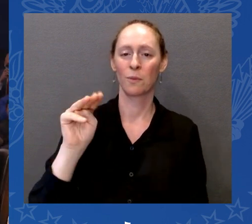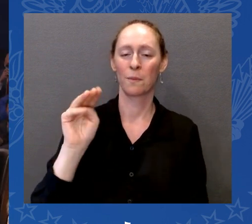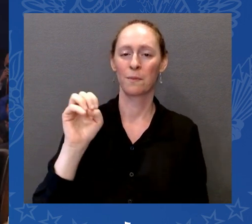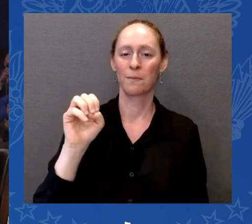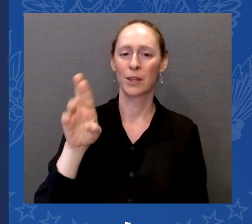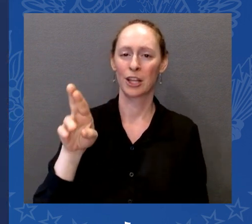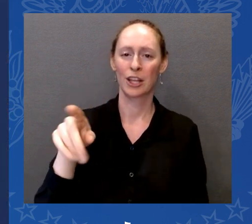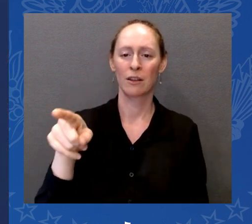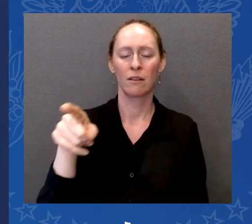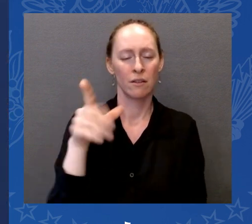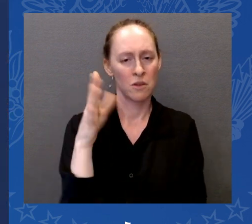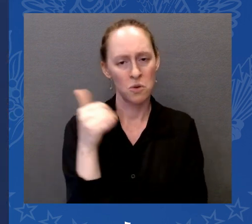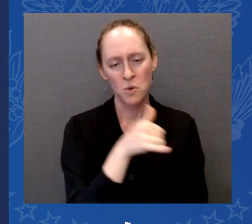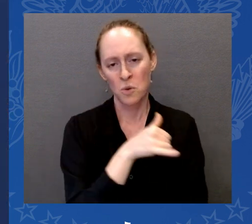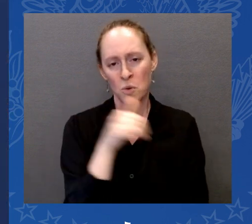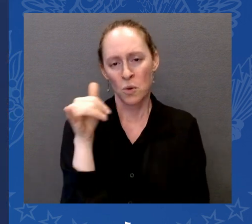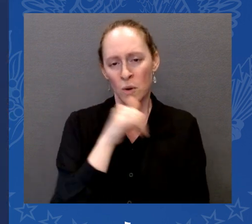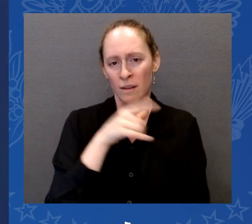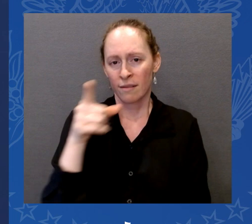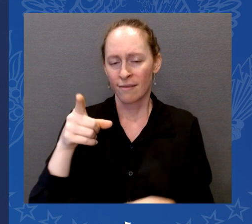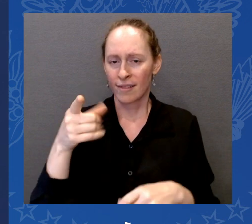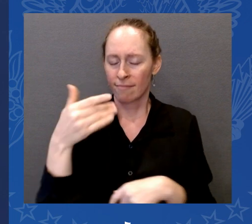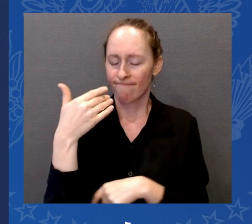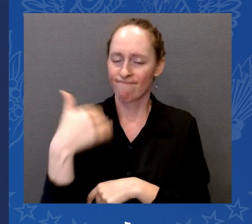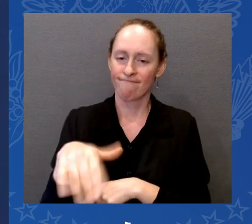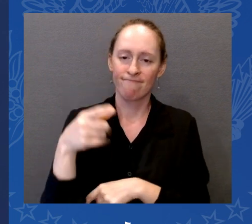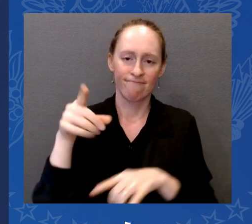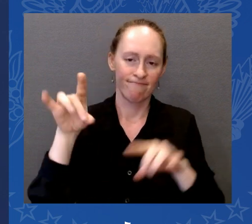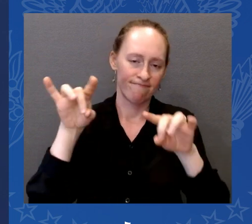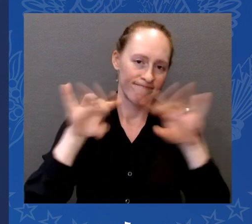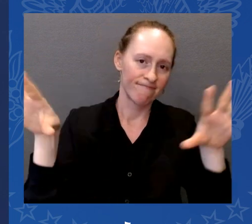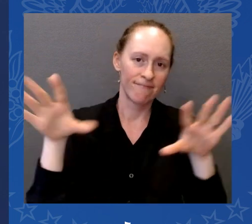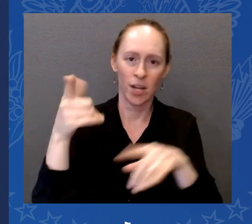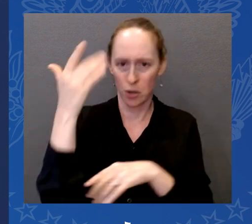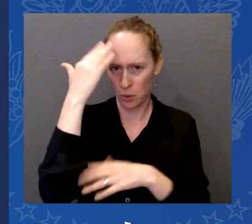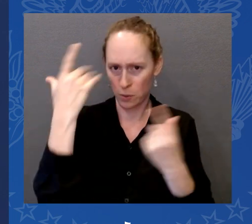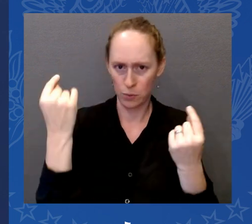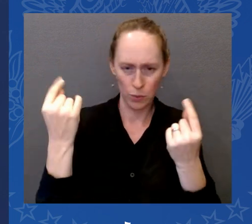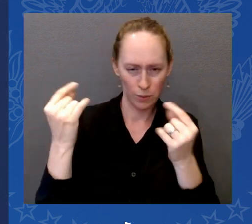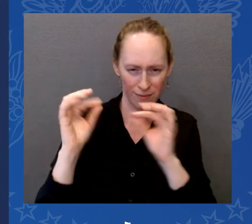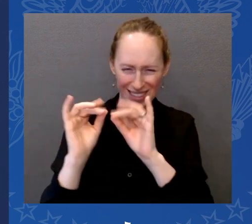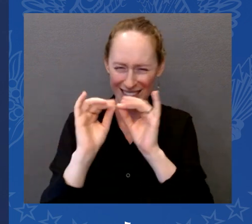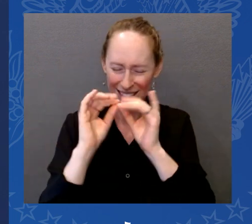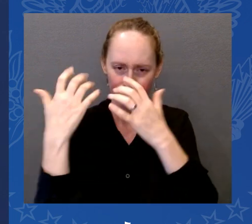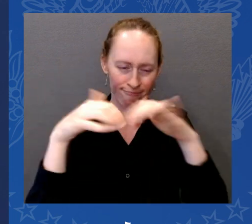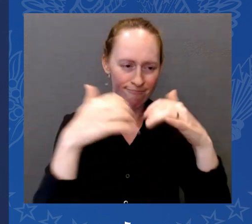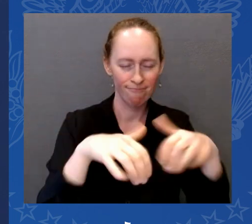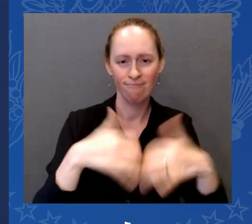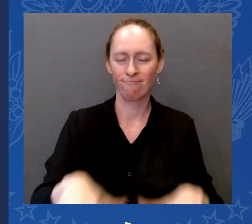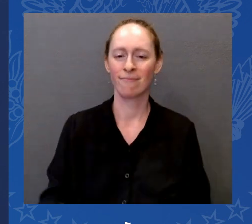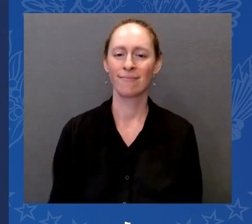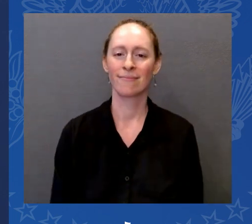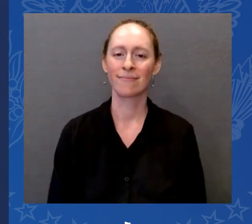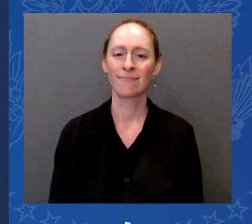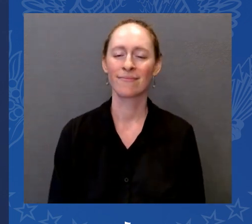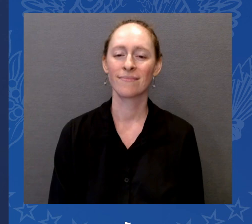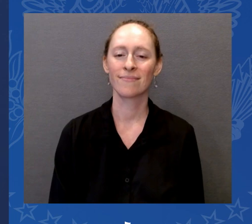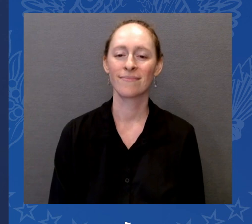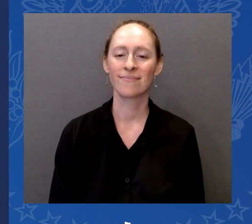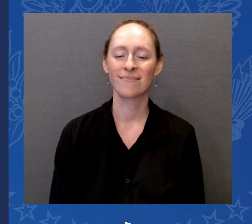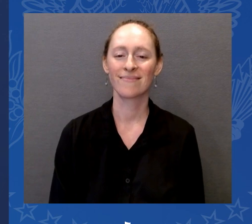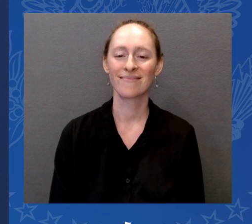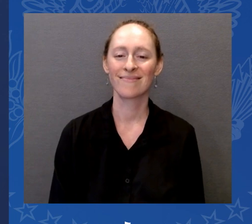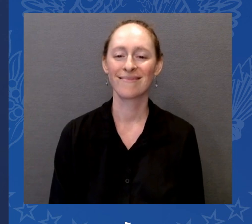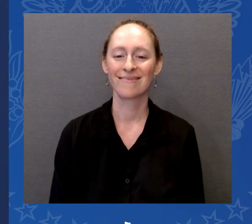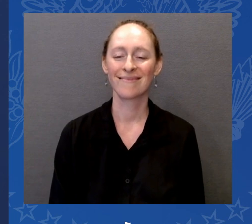And close to a hometown girl, a senator from upstate New York, Kristen Gillibrand. She gets things done.